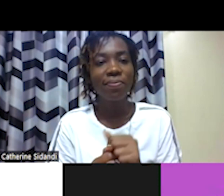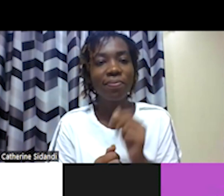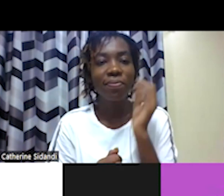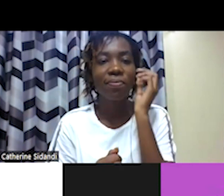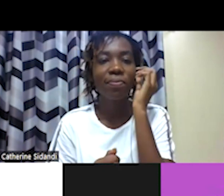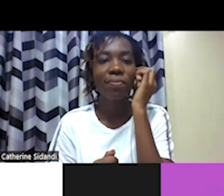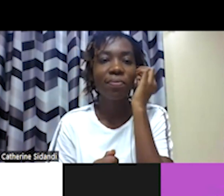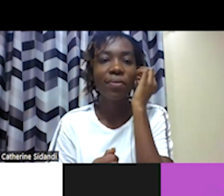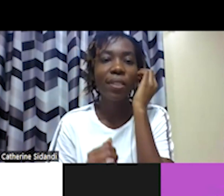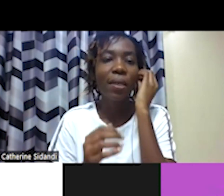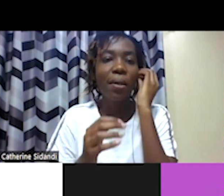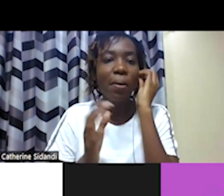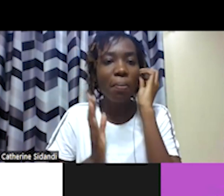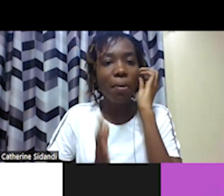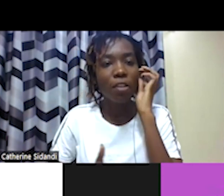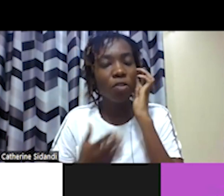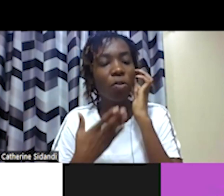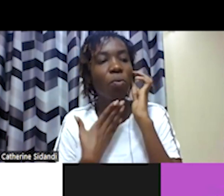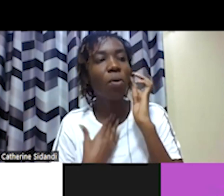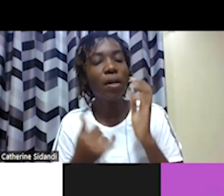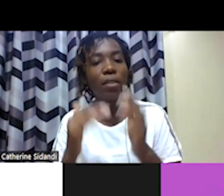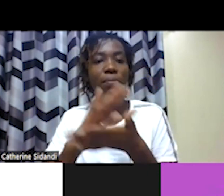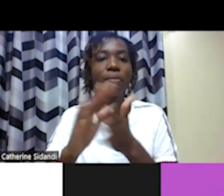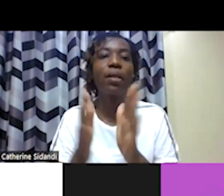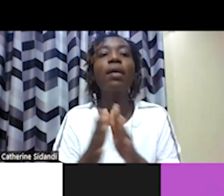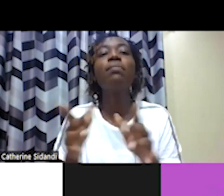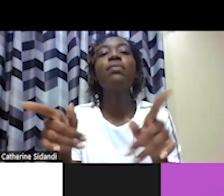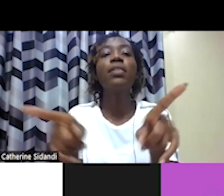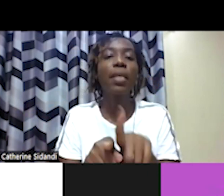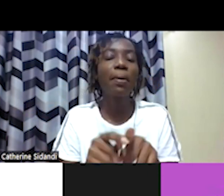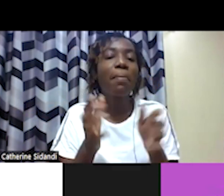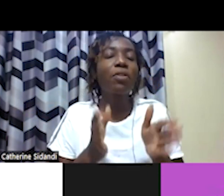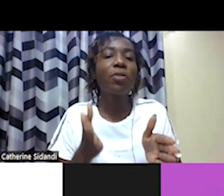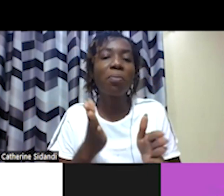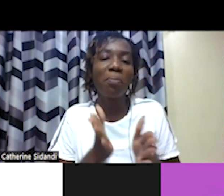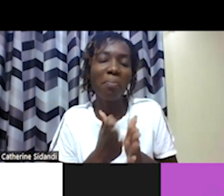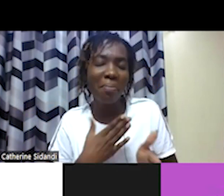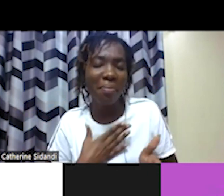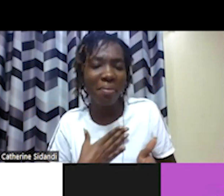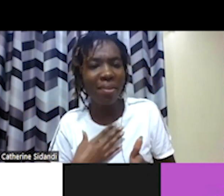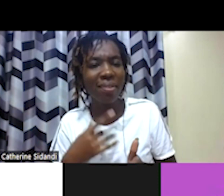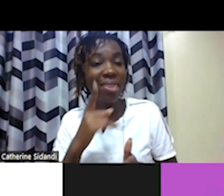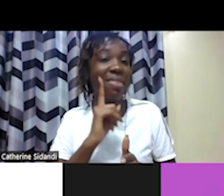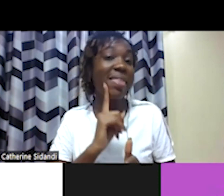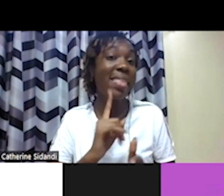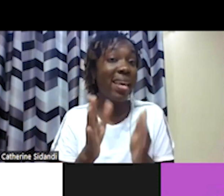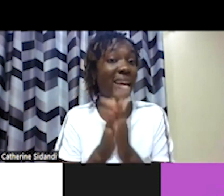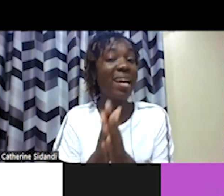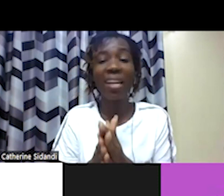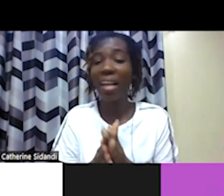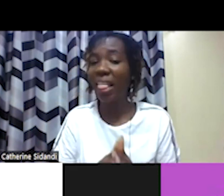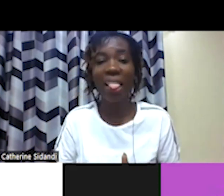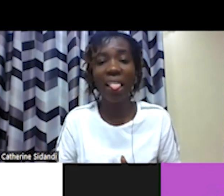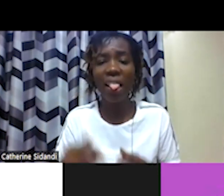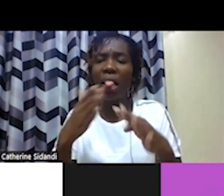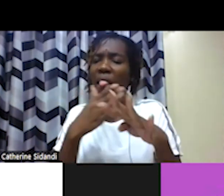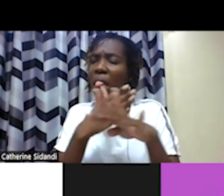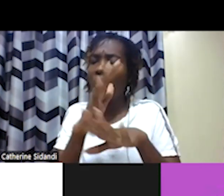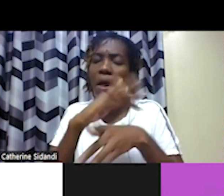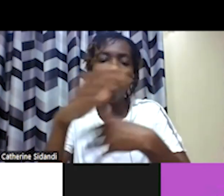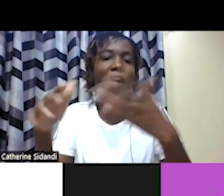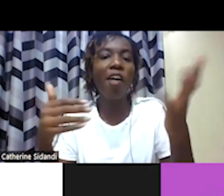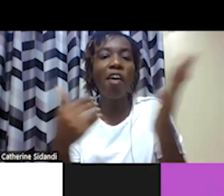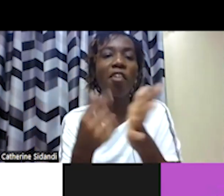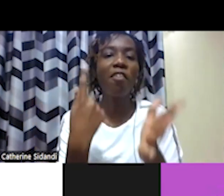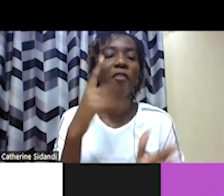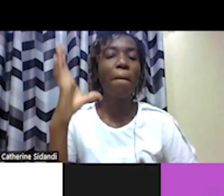somebody I want to be like, somebody I admire, and somebody who has been through it all, for